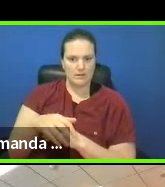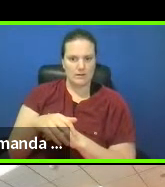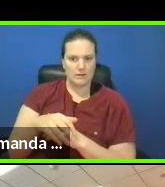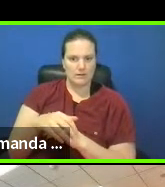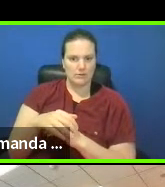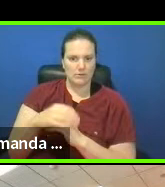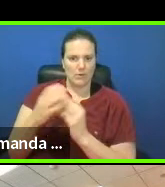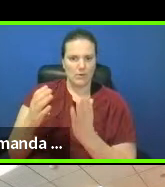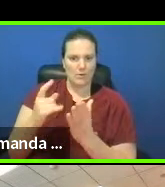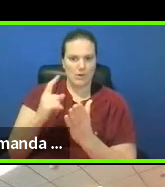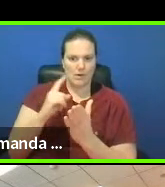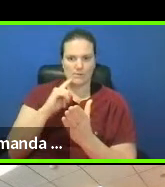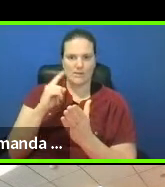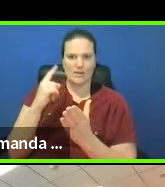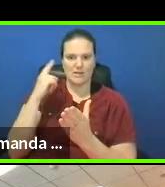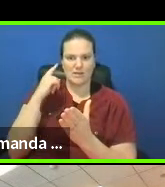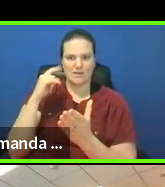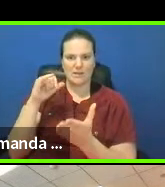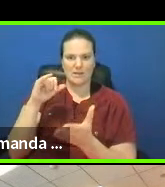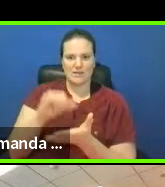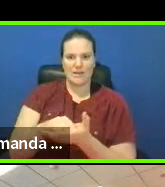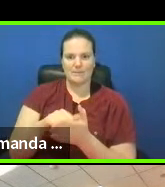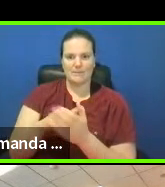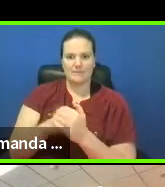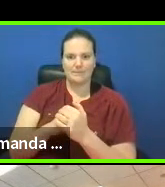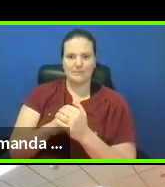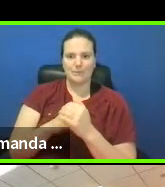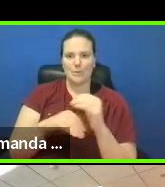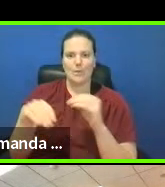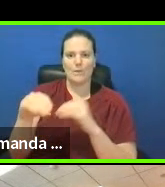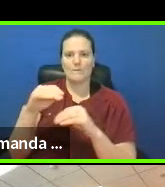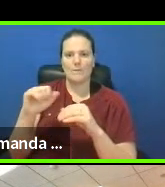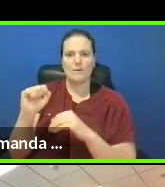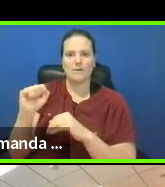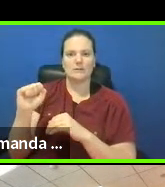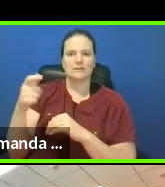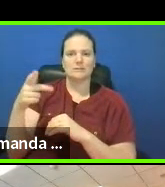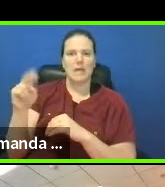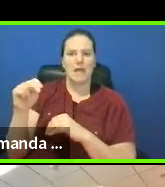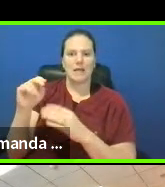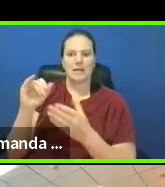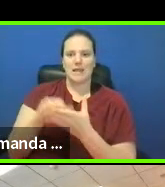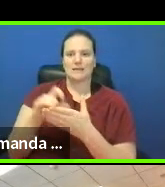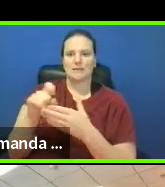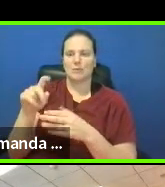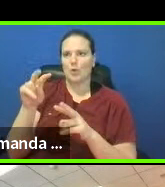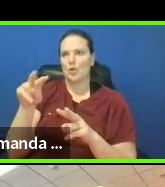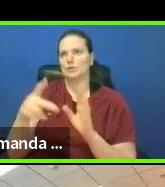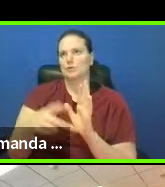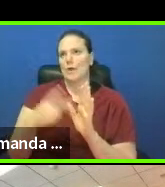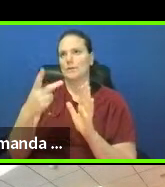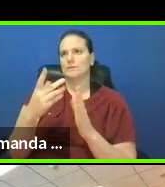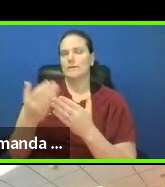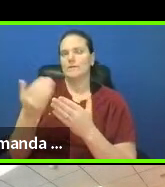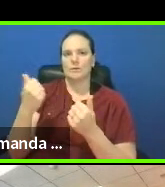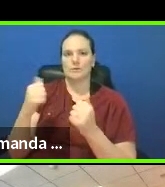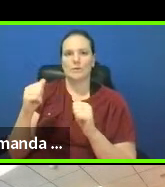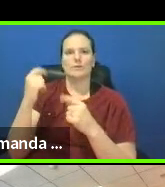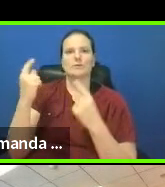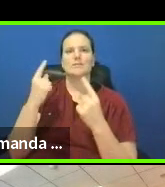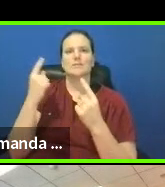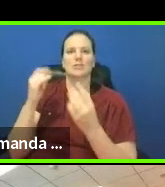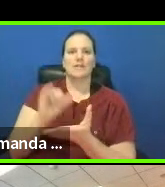So I really do think that the movable span is something we should really look twice at before we try to consider